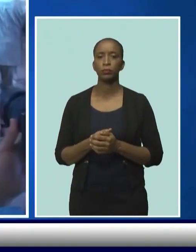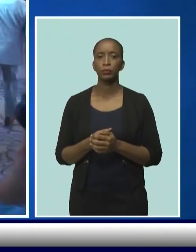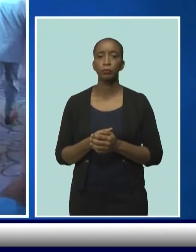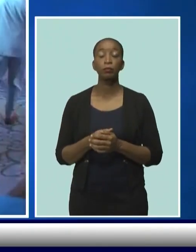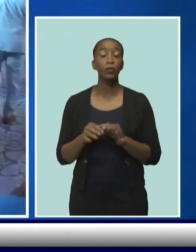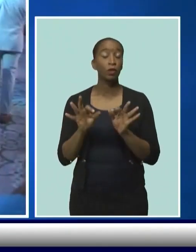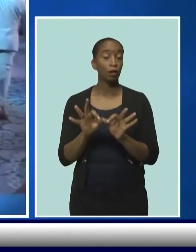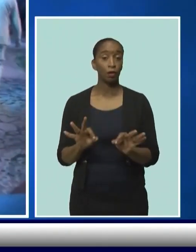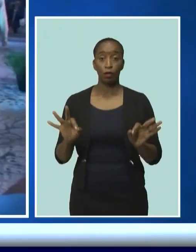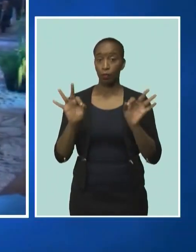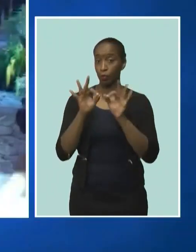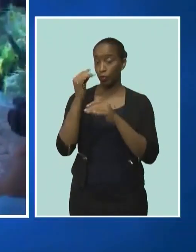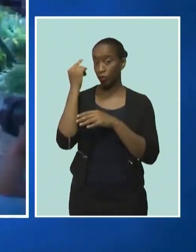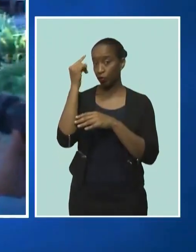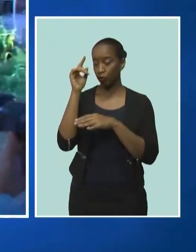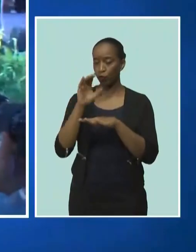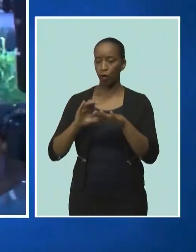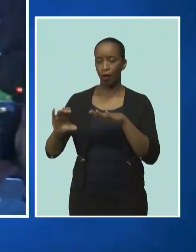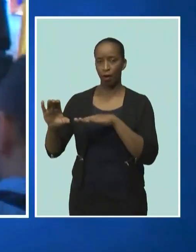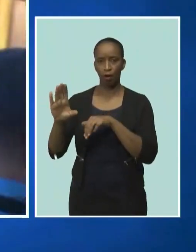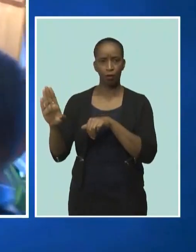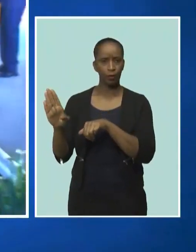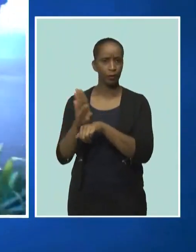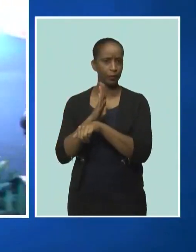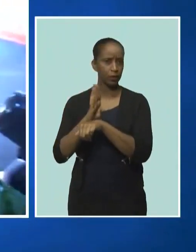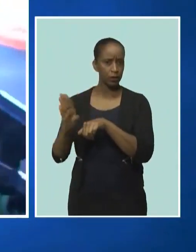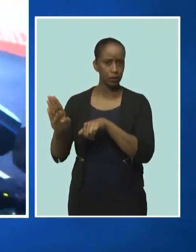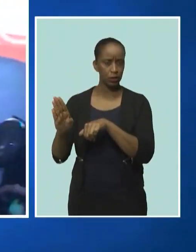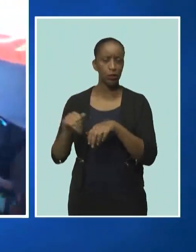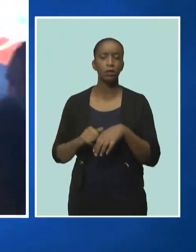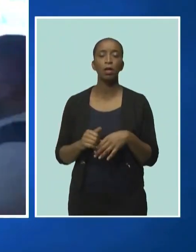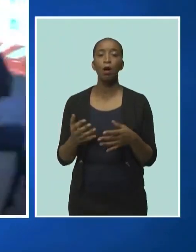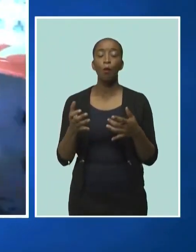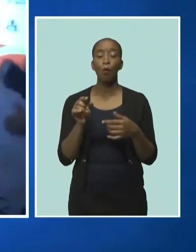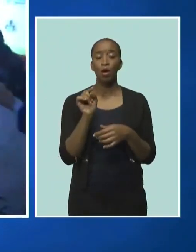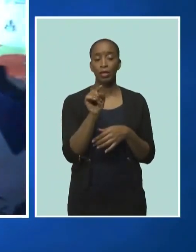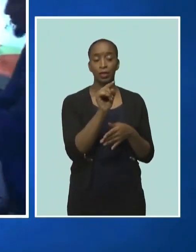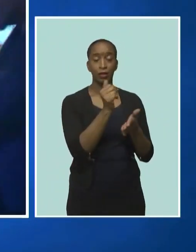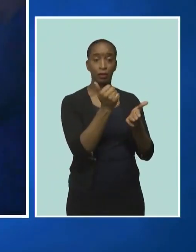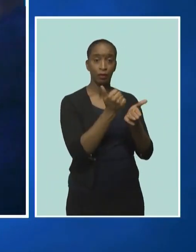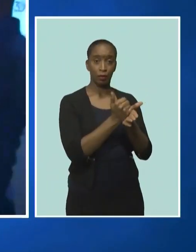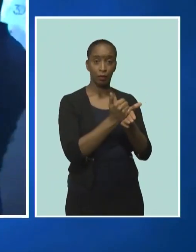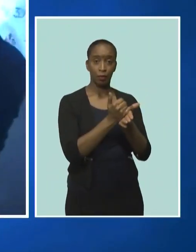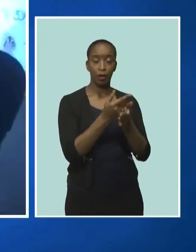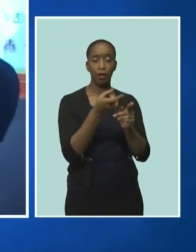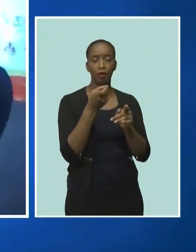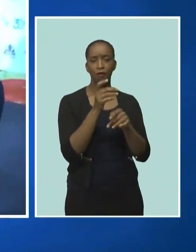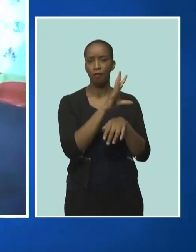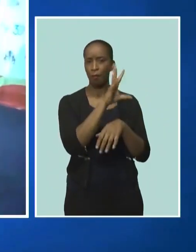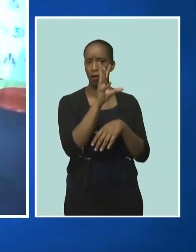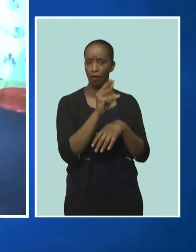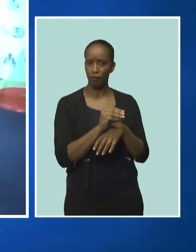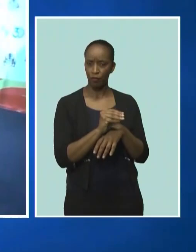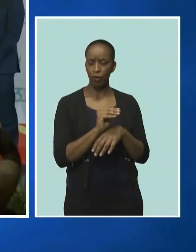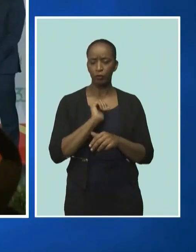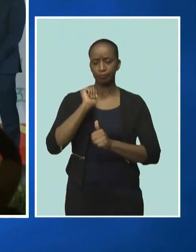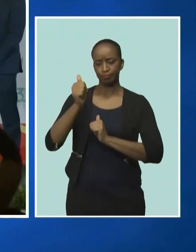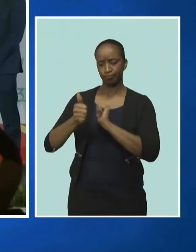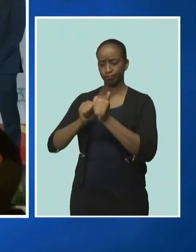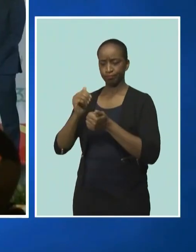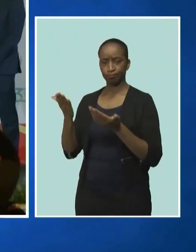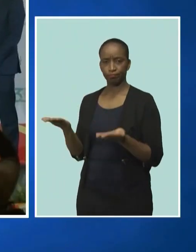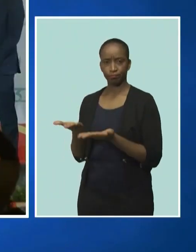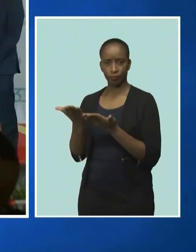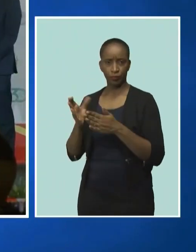Caribbean entities. The Barbadian leader wants African banks to consider reciprocating. She weighed in on the impact of such a move in